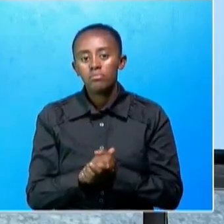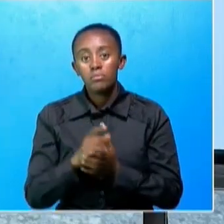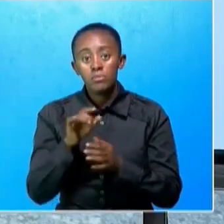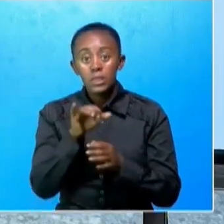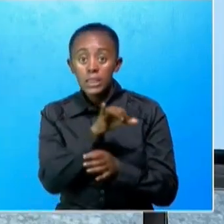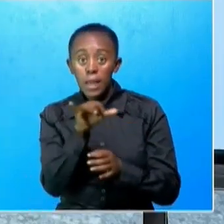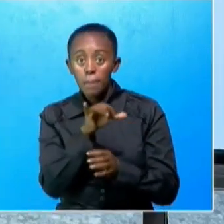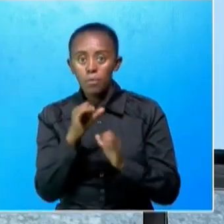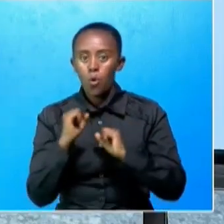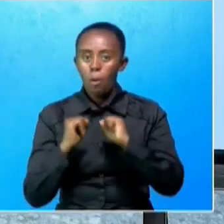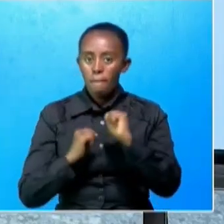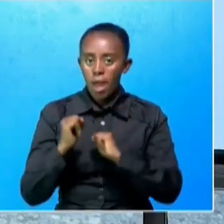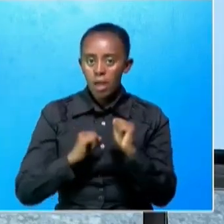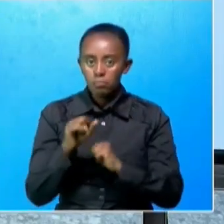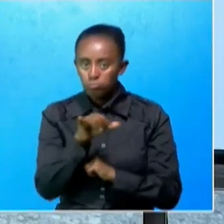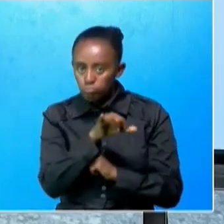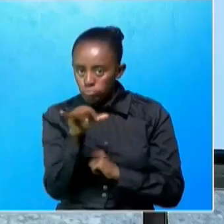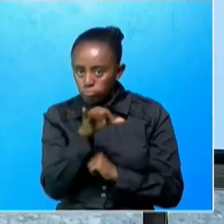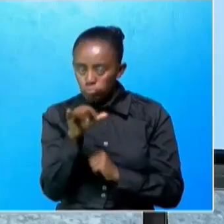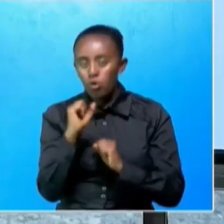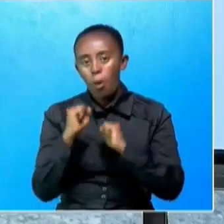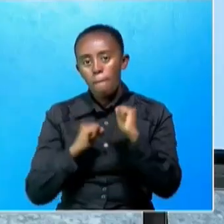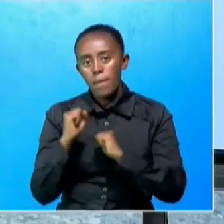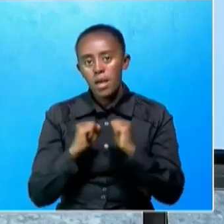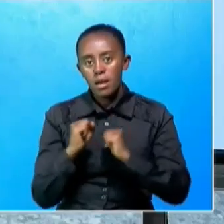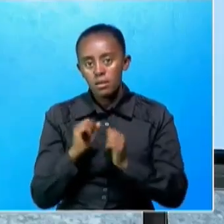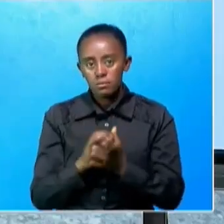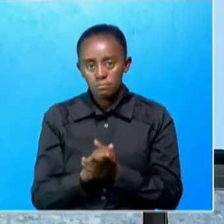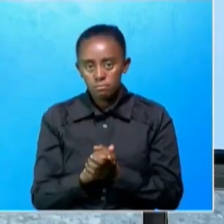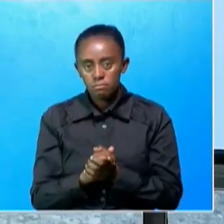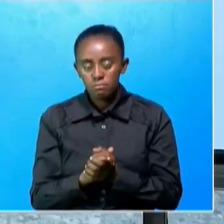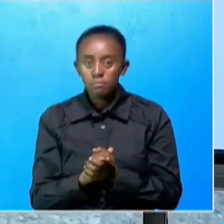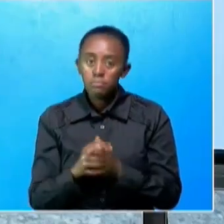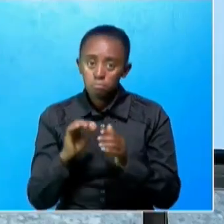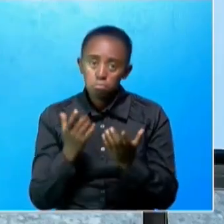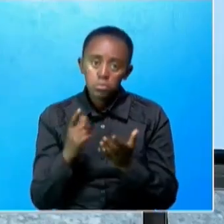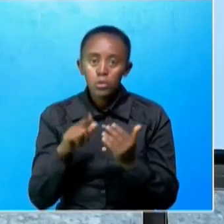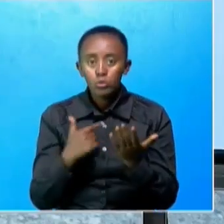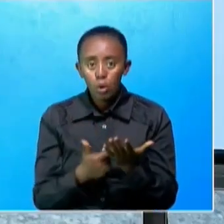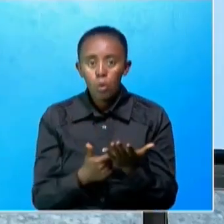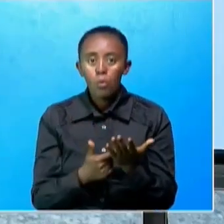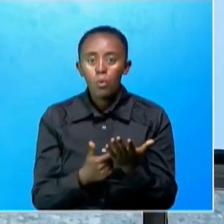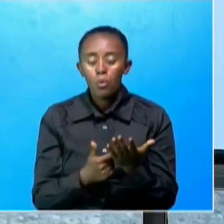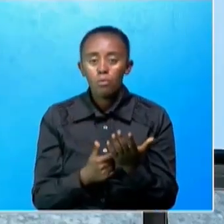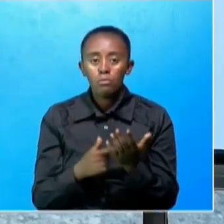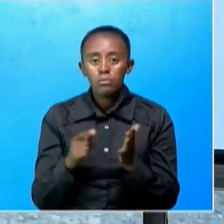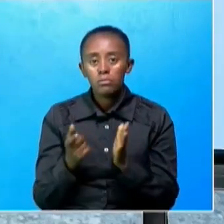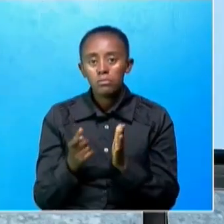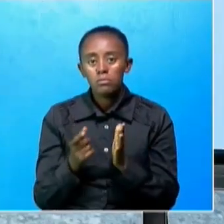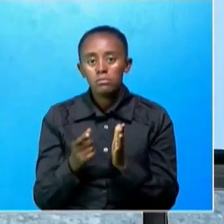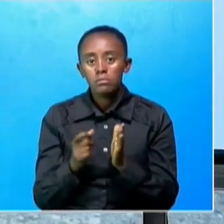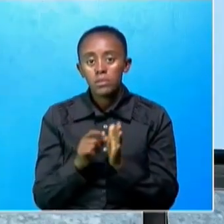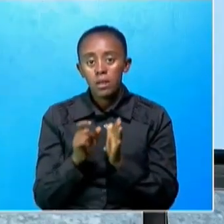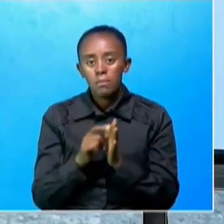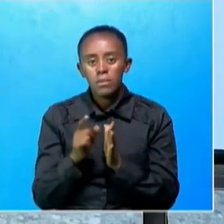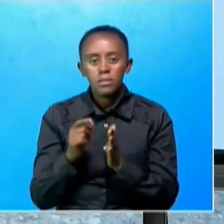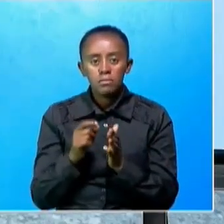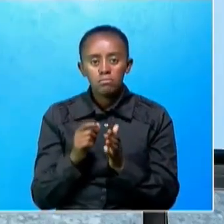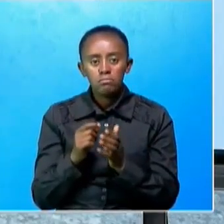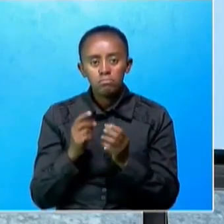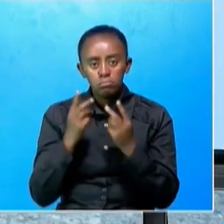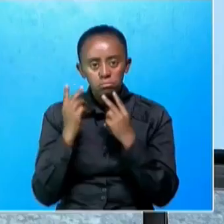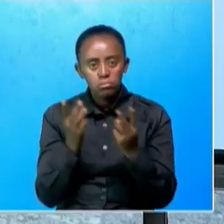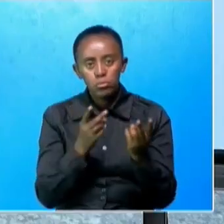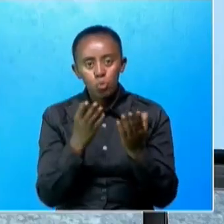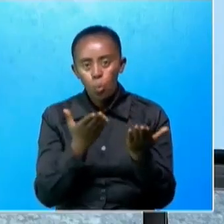comparison, comparing. That means similarity. So the examples that I have given you so far, you